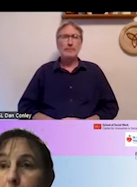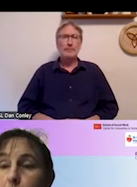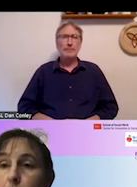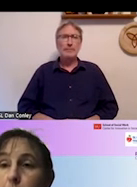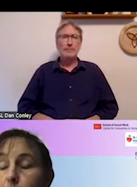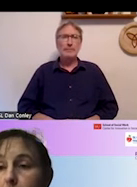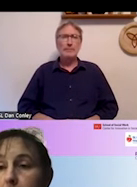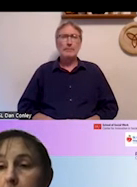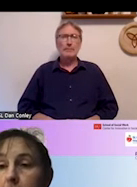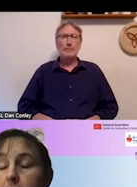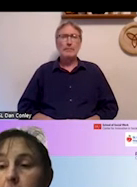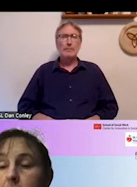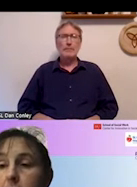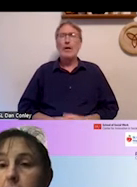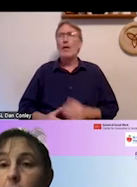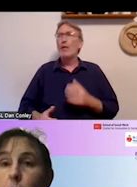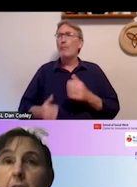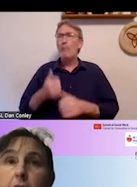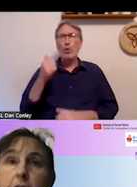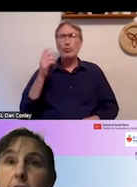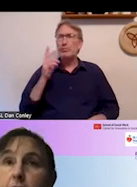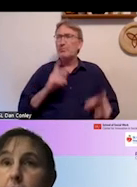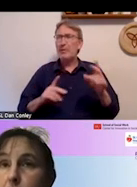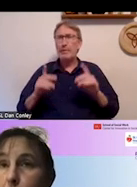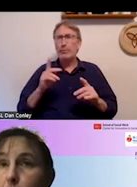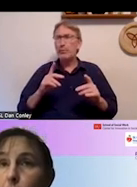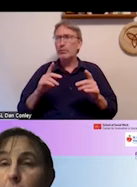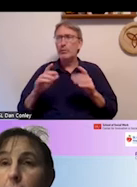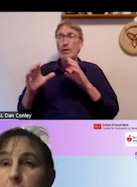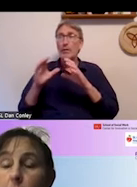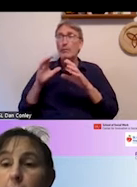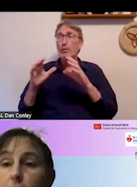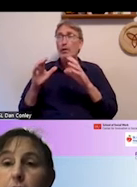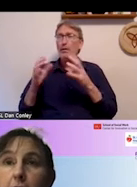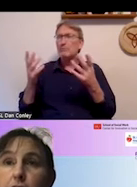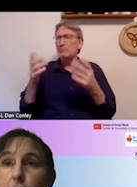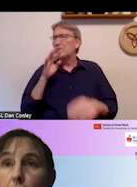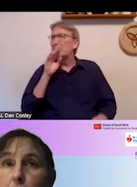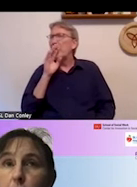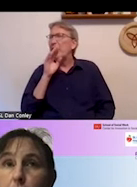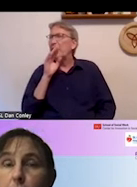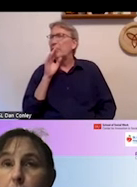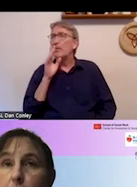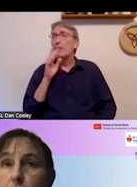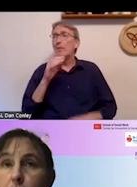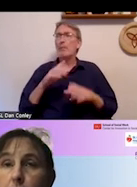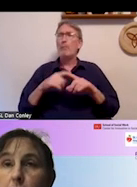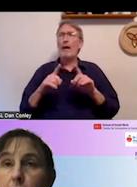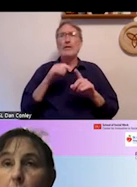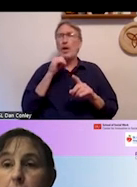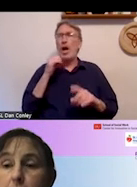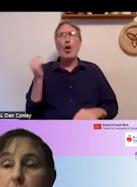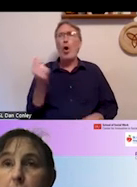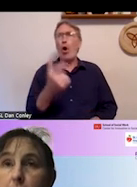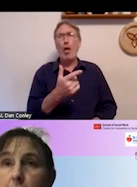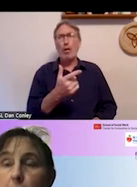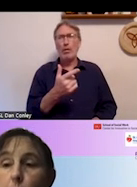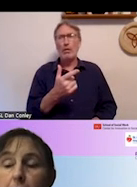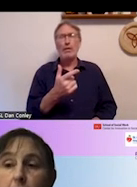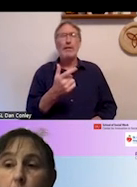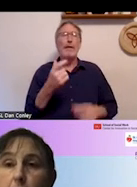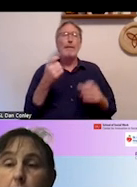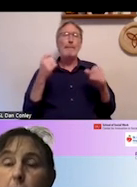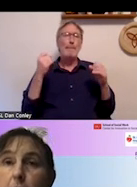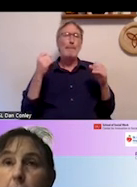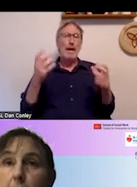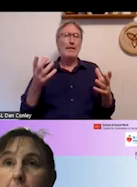Most people communicate with spoken words. However, that's not universal. There are lots of different